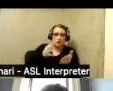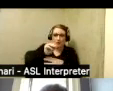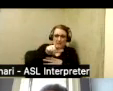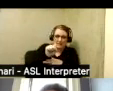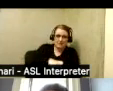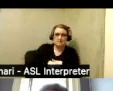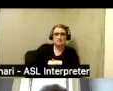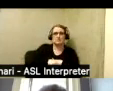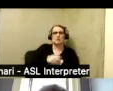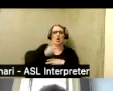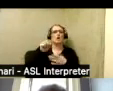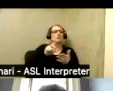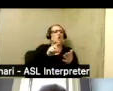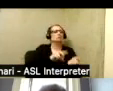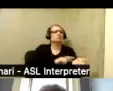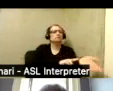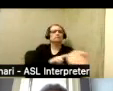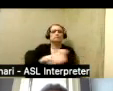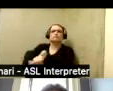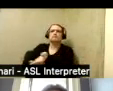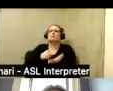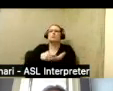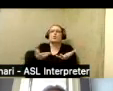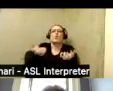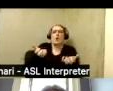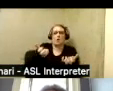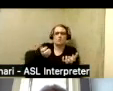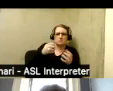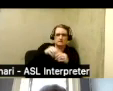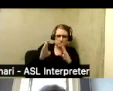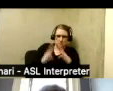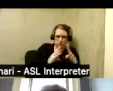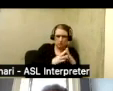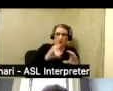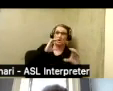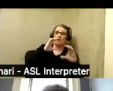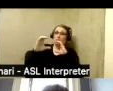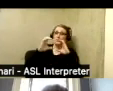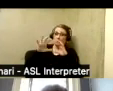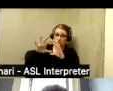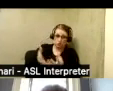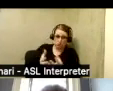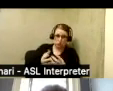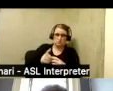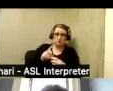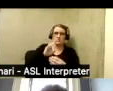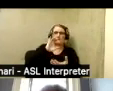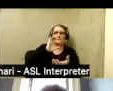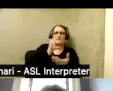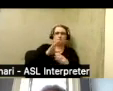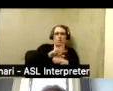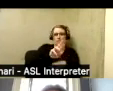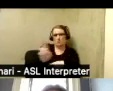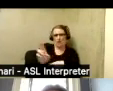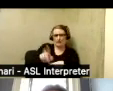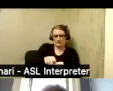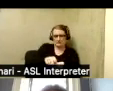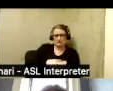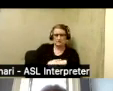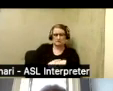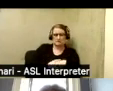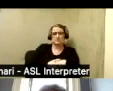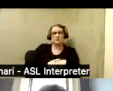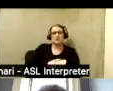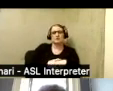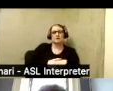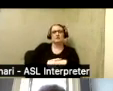also survey the community about what they actually want. A communications unit, which is pictured in the photo on the right, does